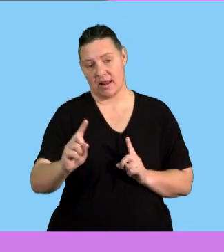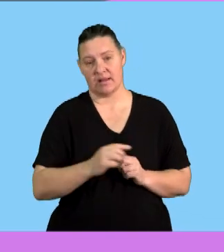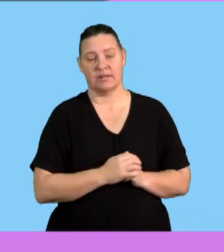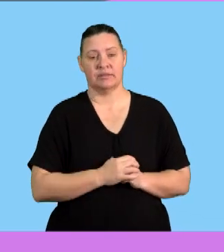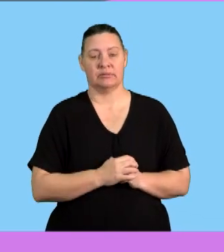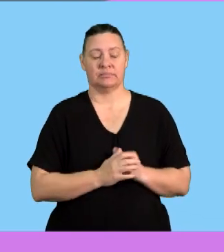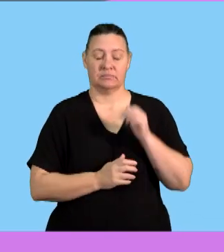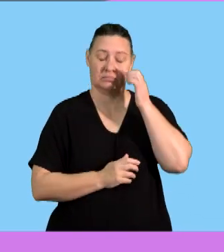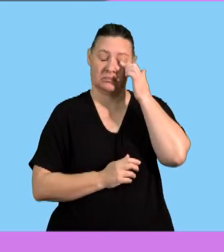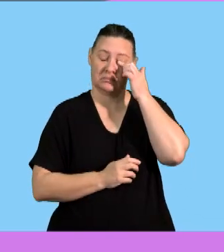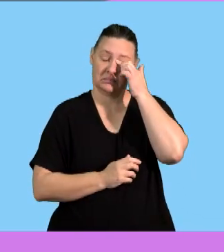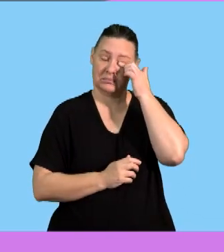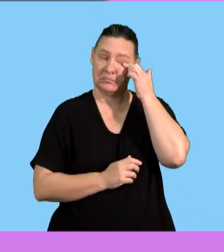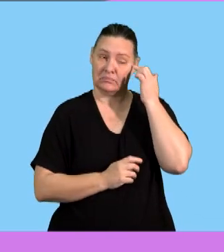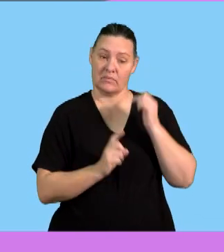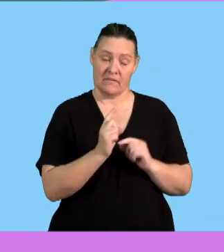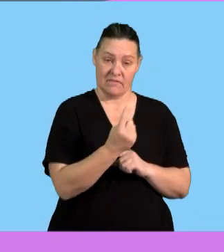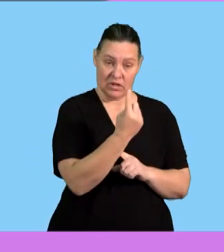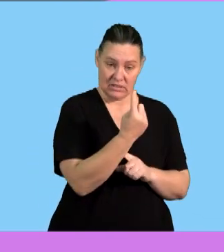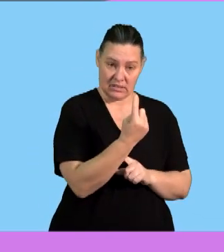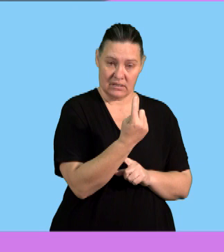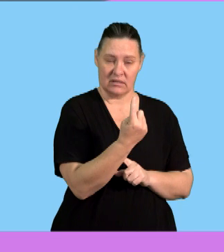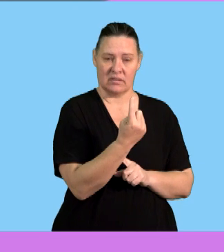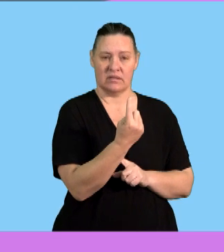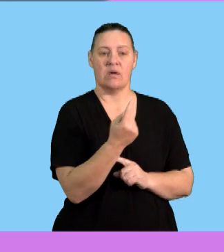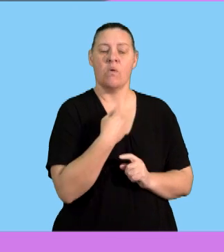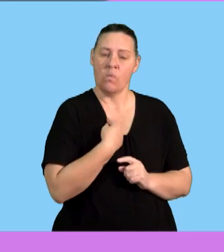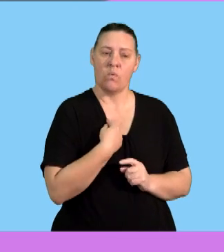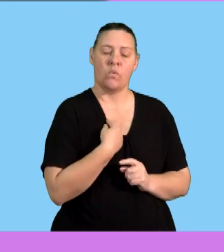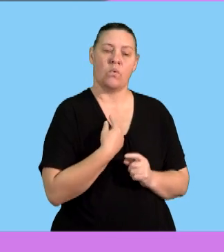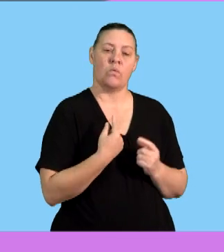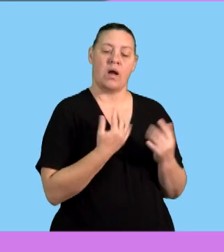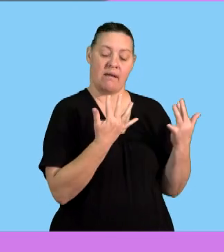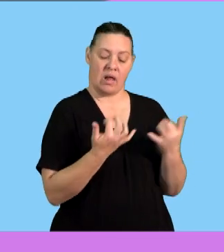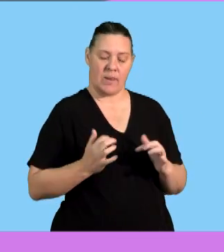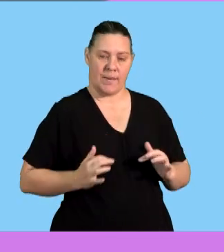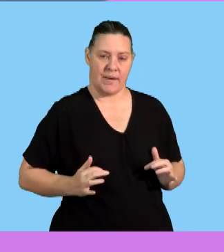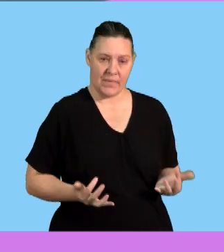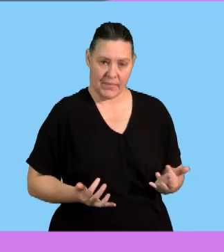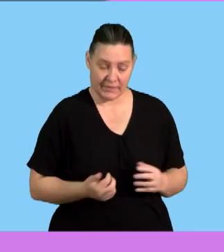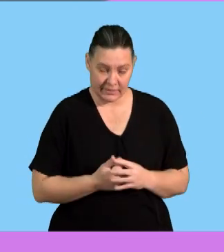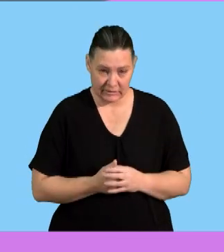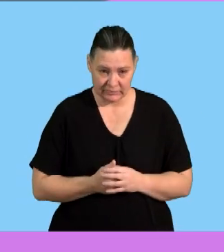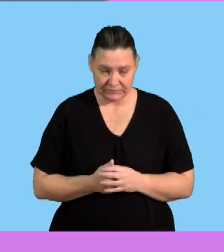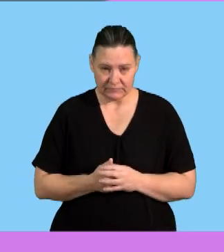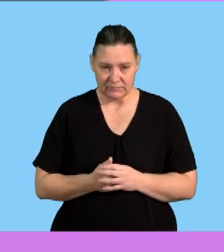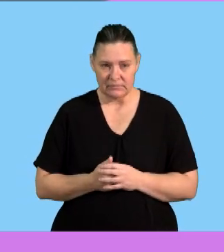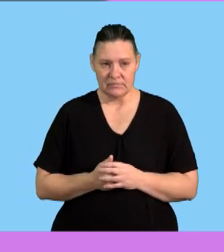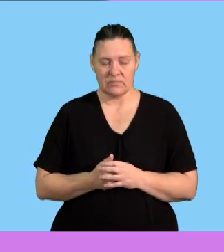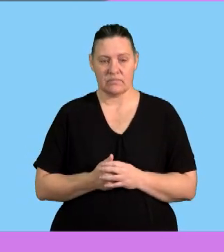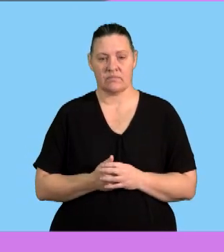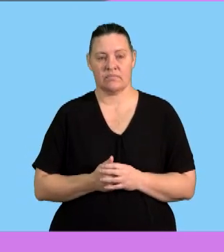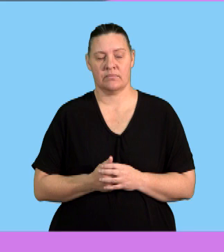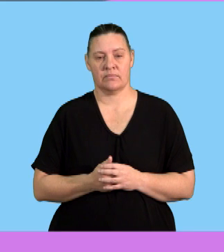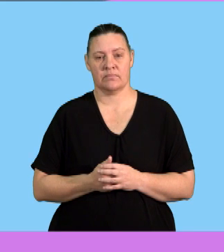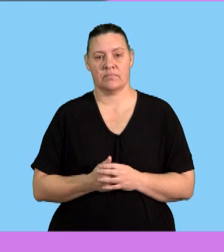trip. Right, so now firstly, this is how we are going to be calculating the money that is needed.